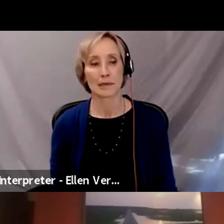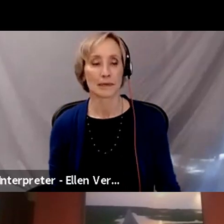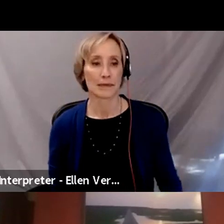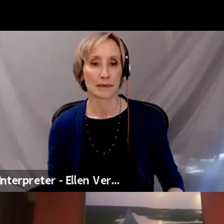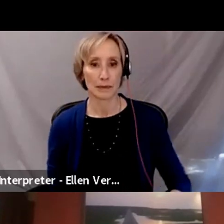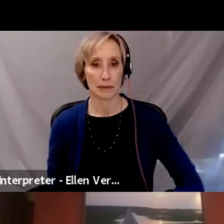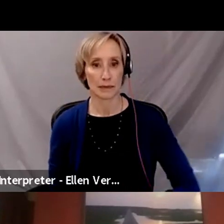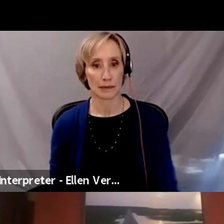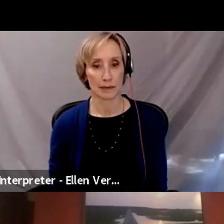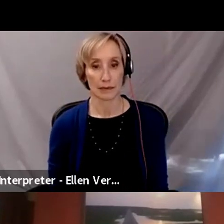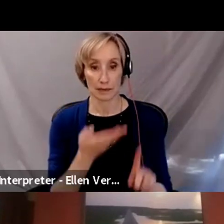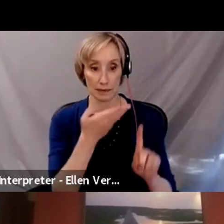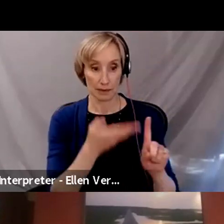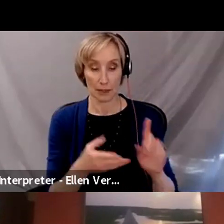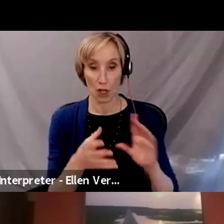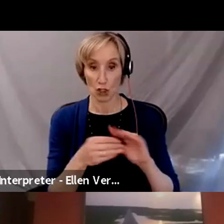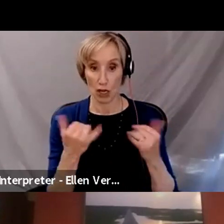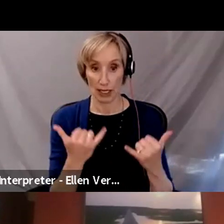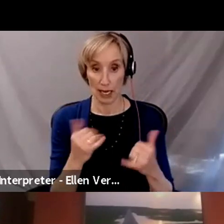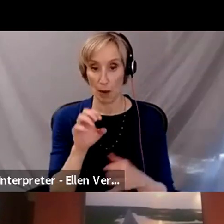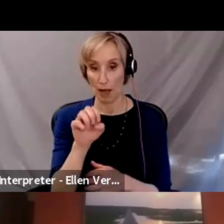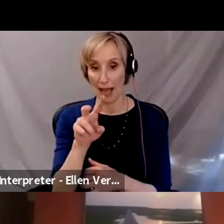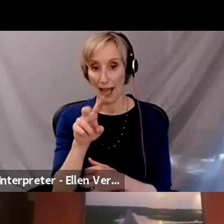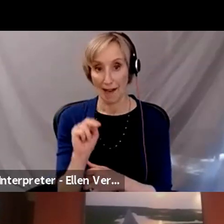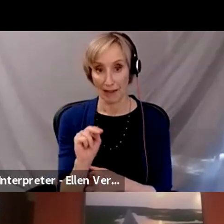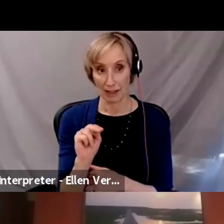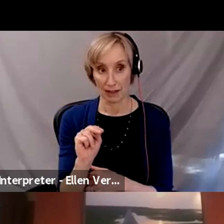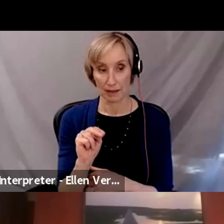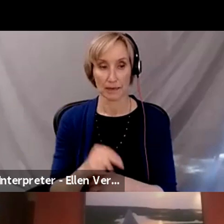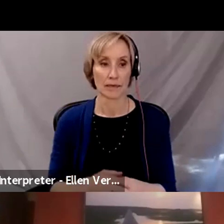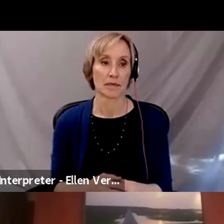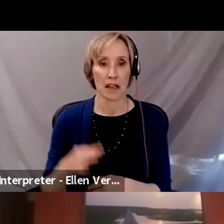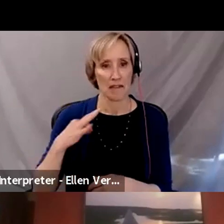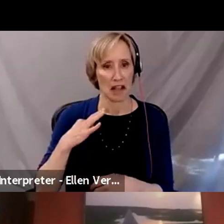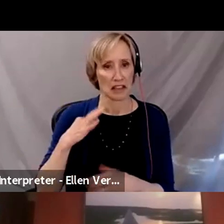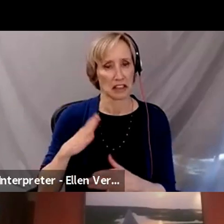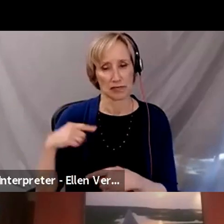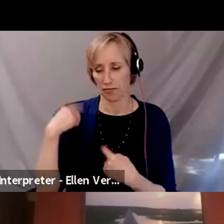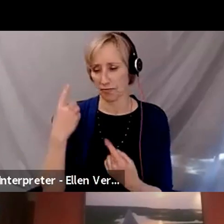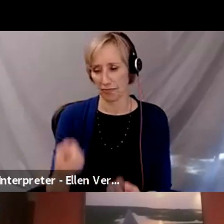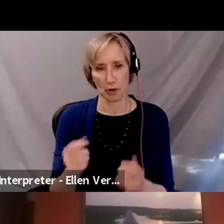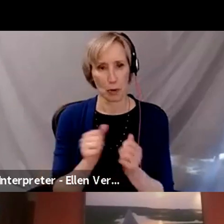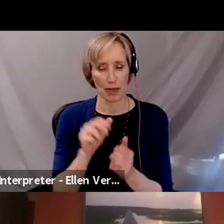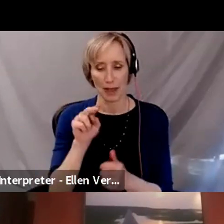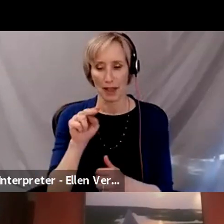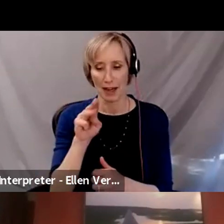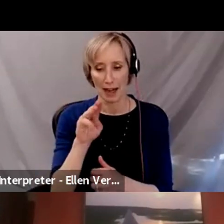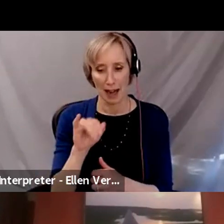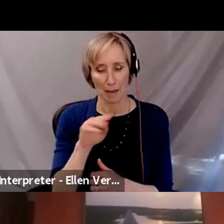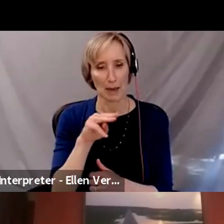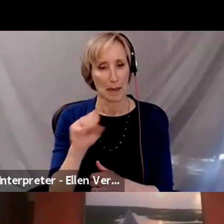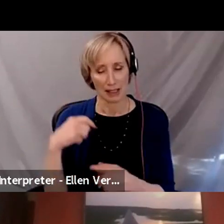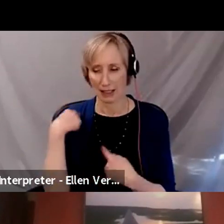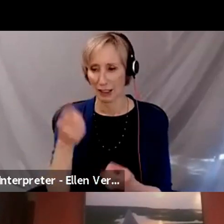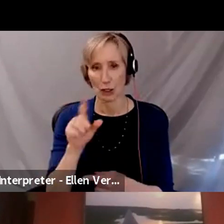So my name is Evan Rockefeller. I am a volunteer. I've been volunteering with NAMI Massachusetts since